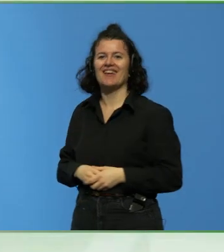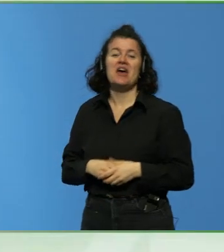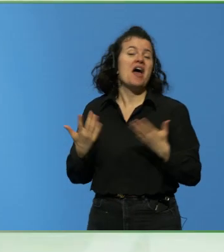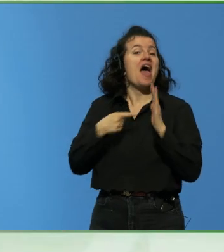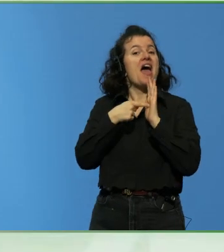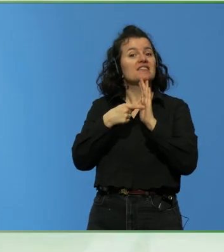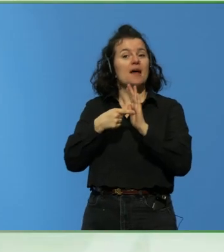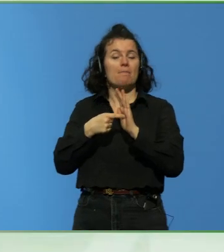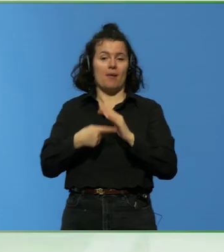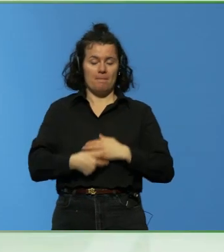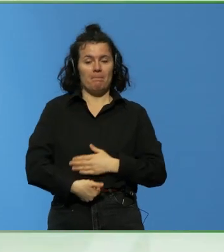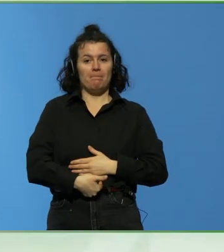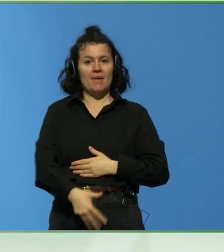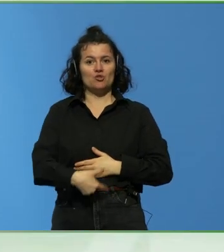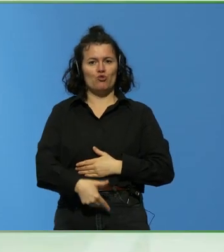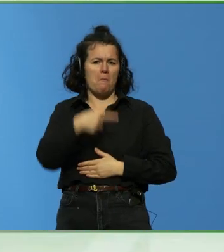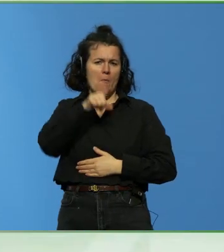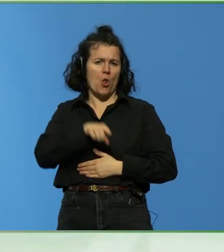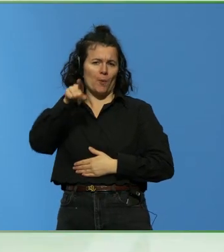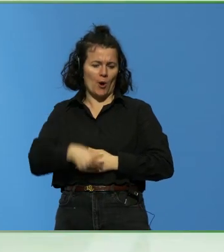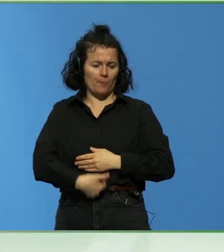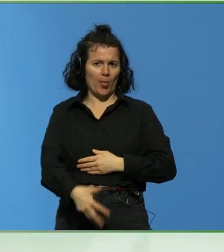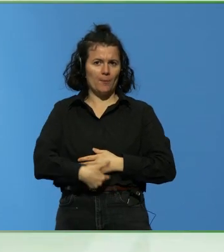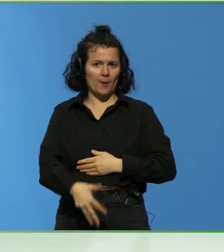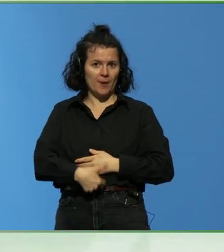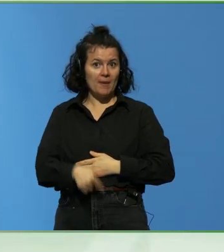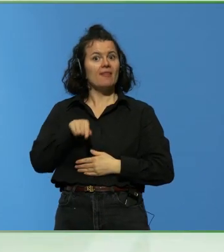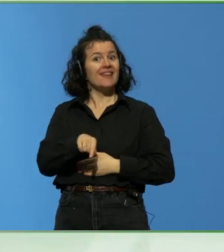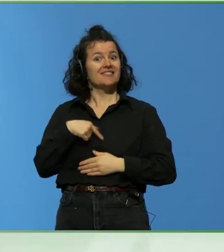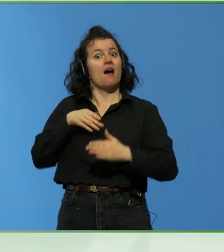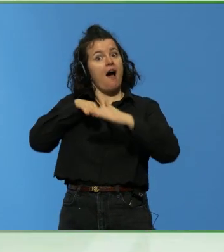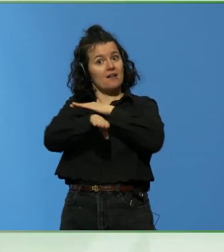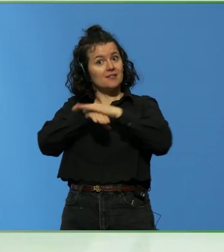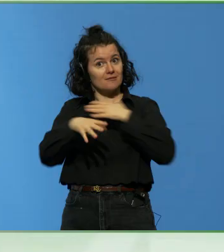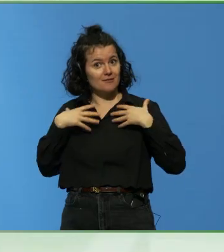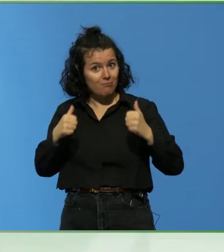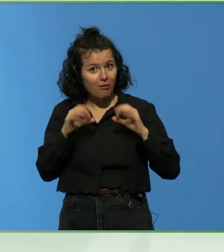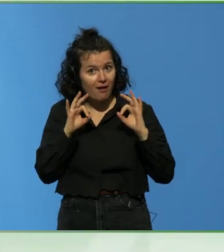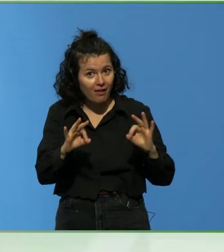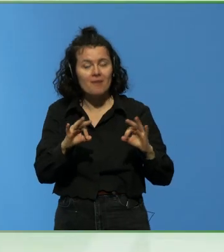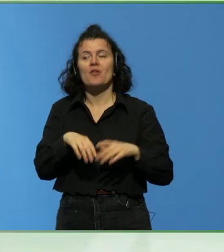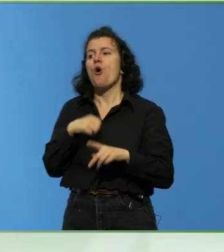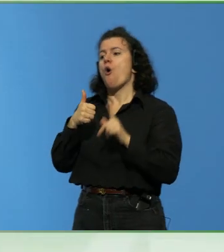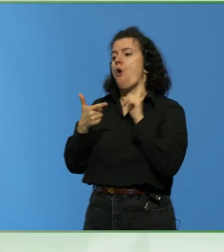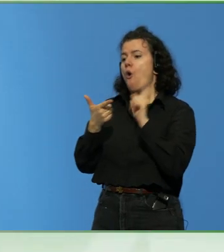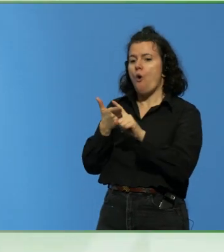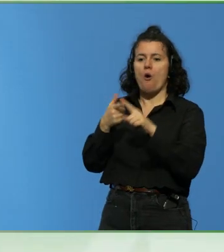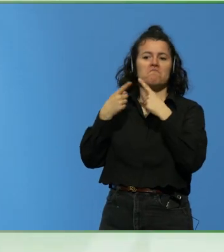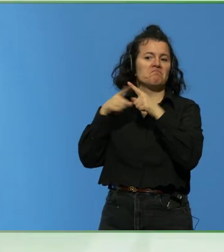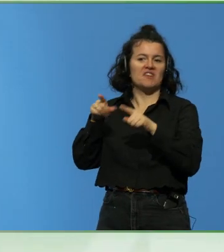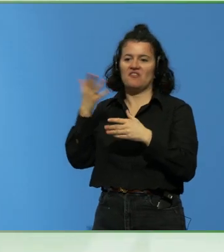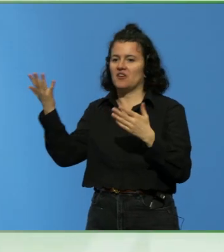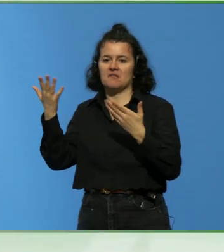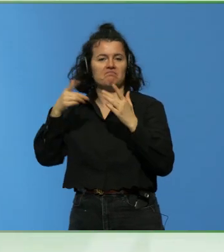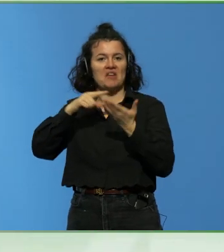health services or digital tools that are really addressing gender-based violence